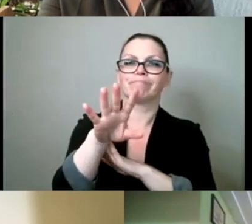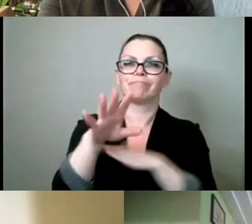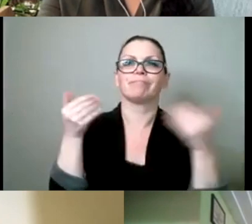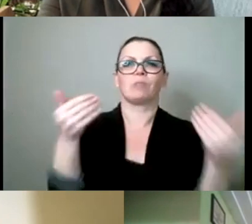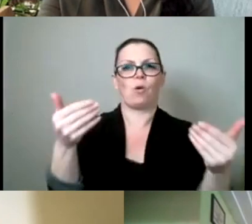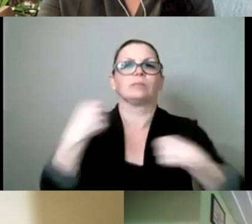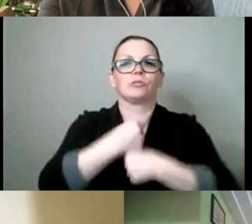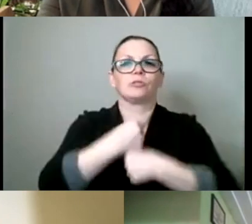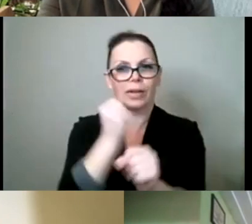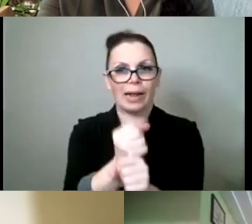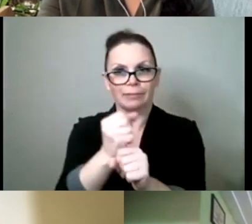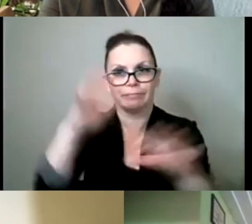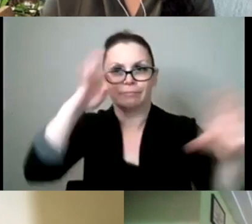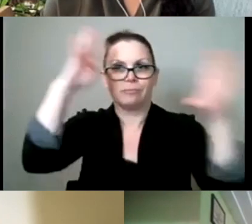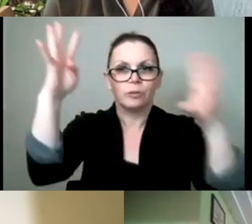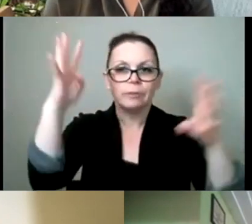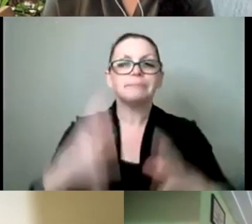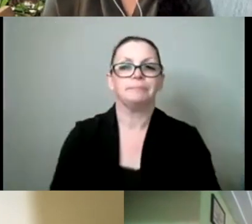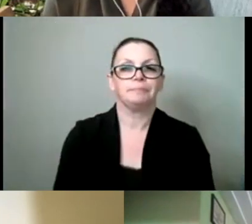create.